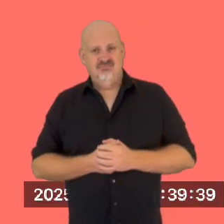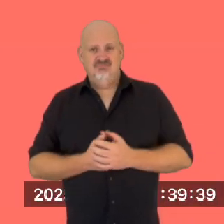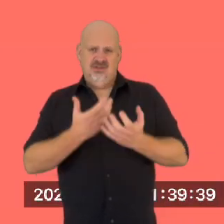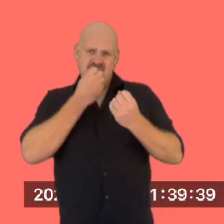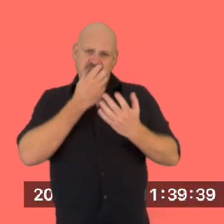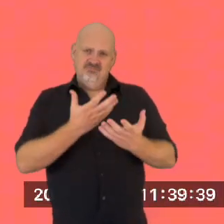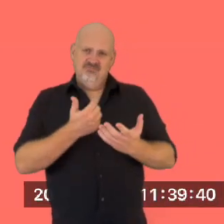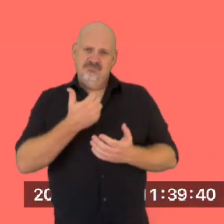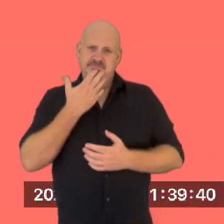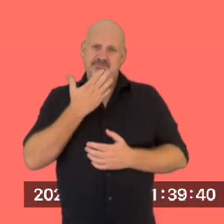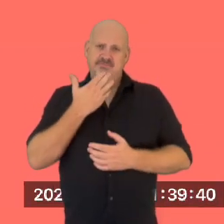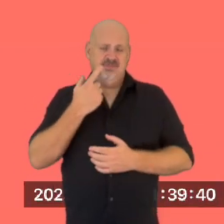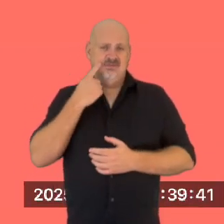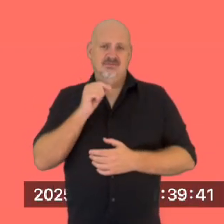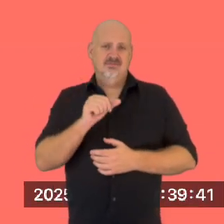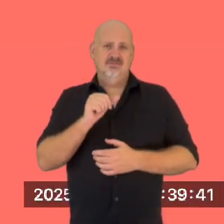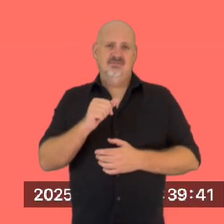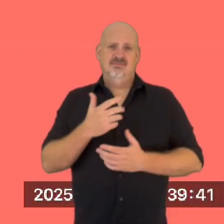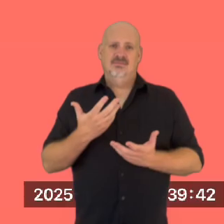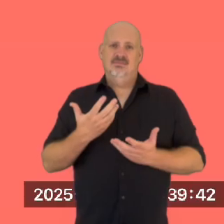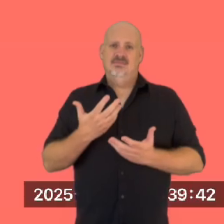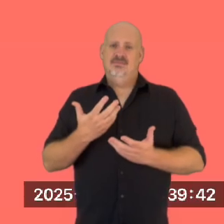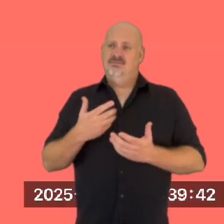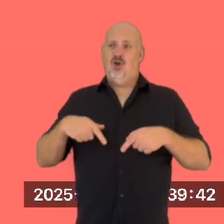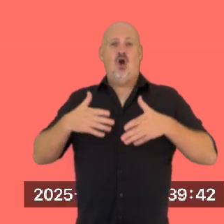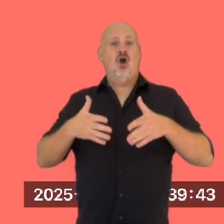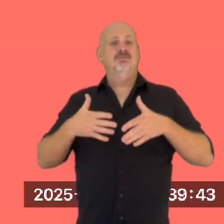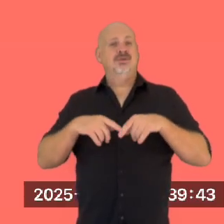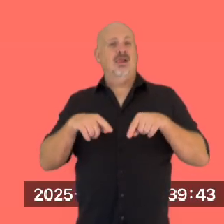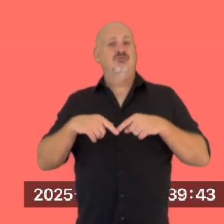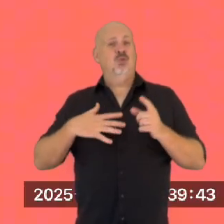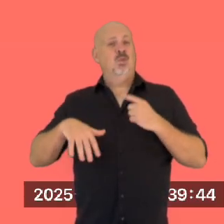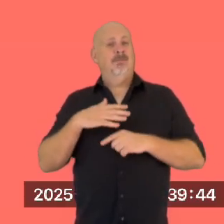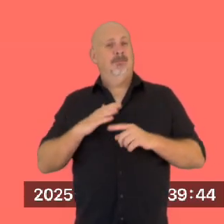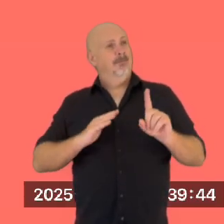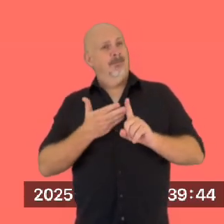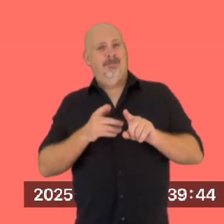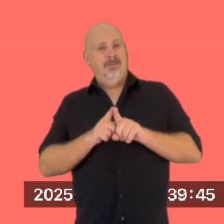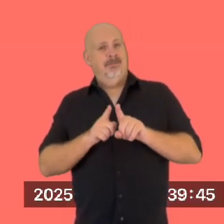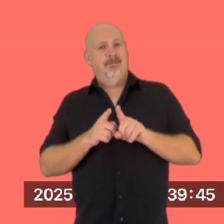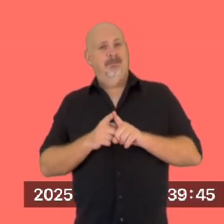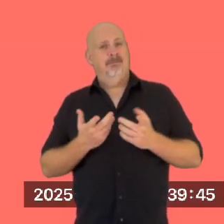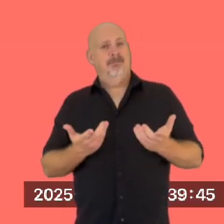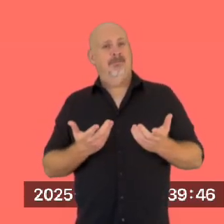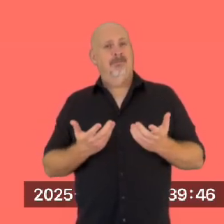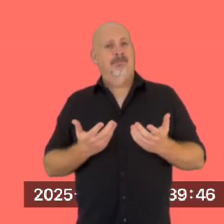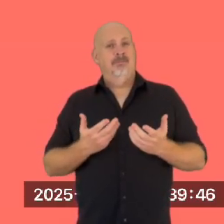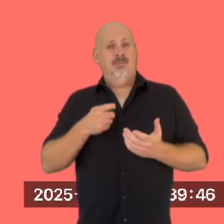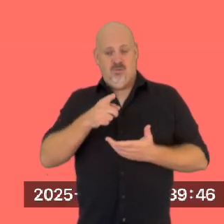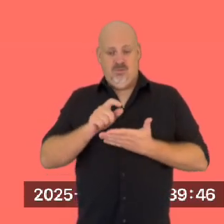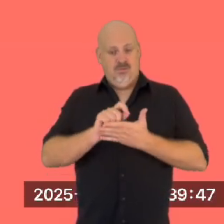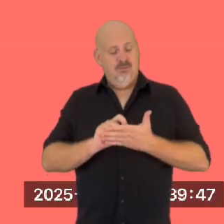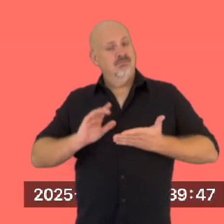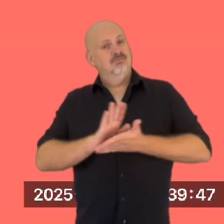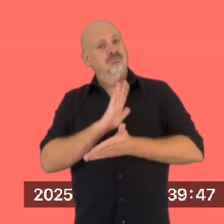importance. That's great. Thank you so much. And I think that really resonates with the core of what Hospital Room stands for in